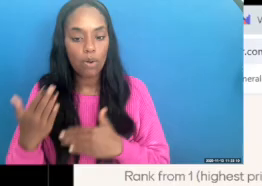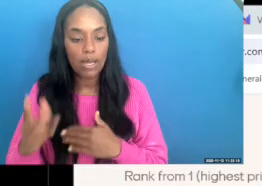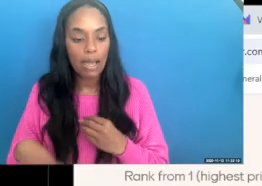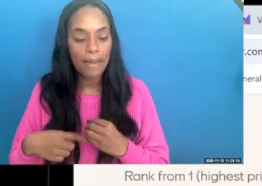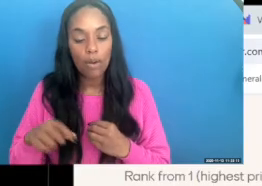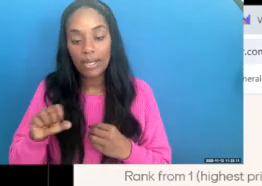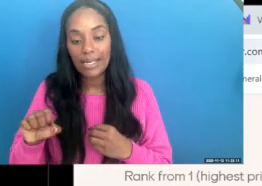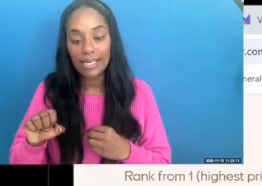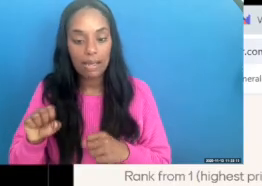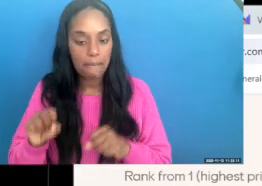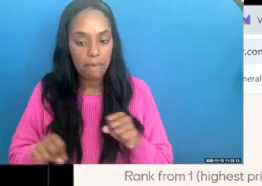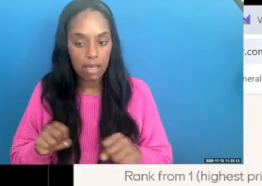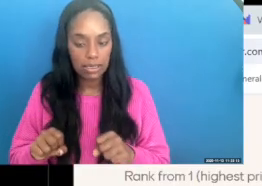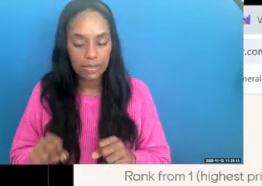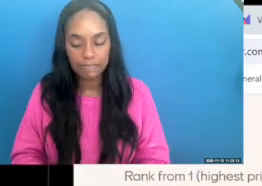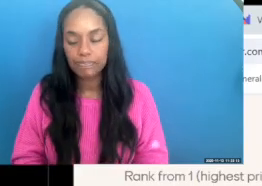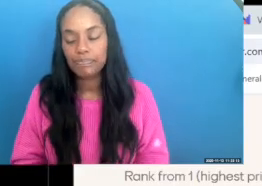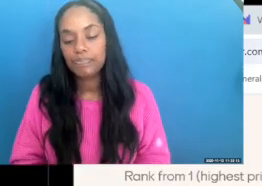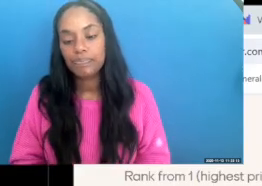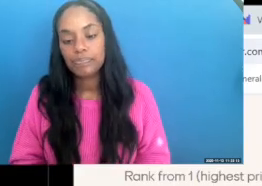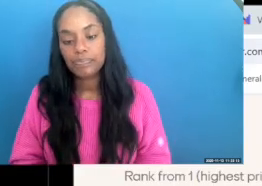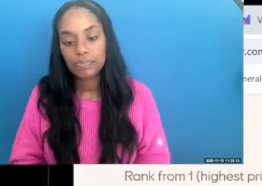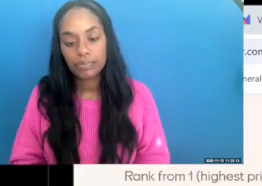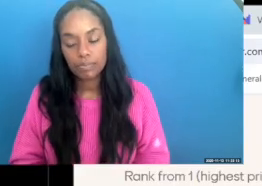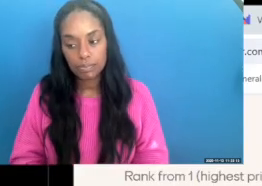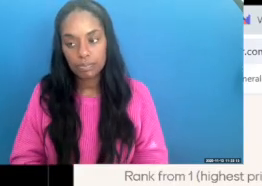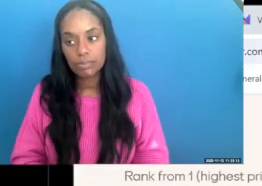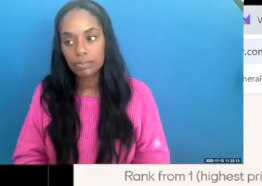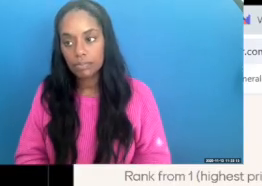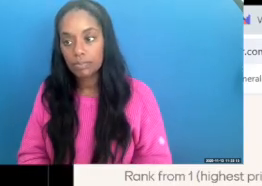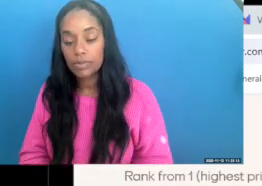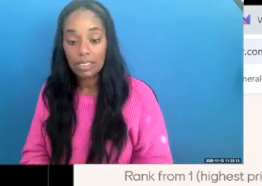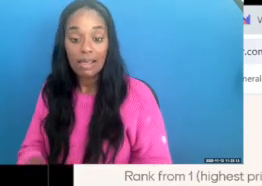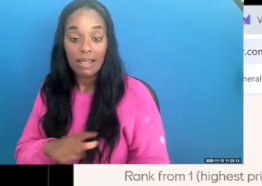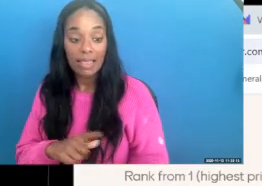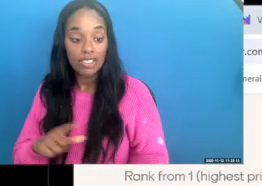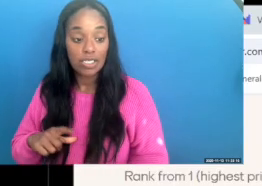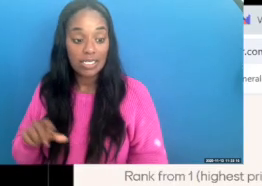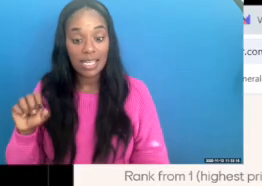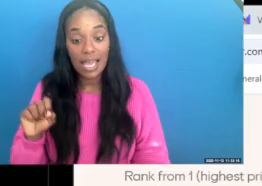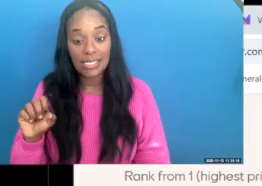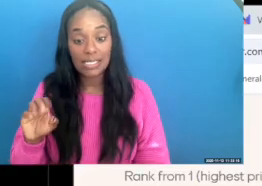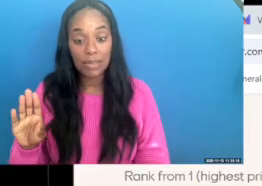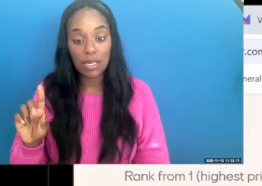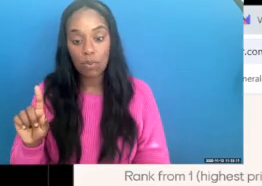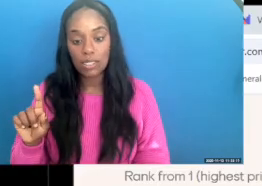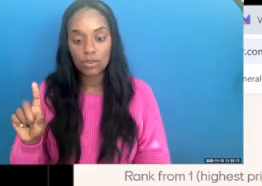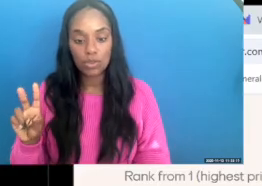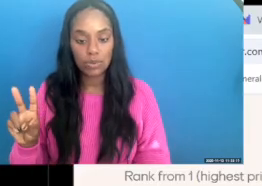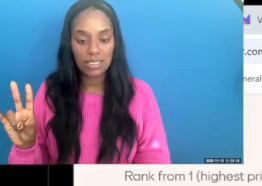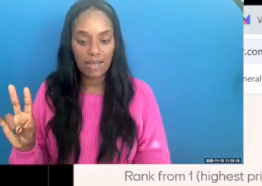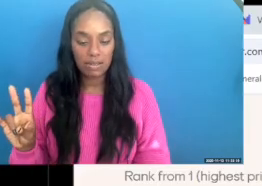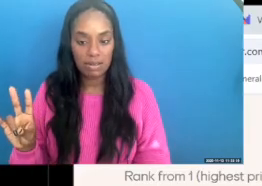Bike East Bay. And then I know there have been a couple of comments throughout the morning as well on e-bikes. I first want to